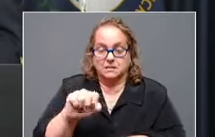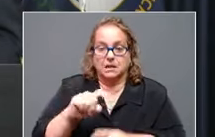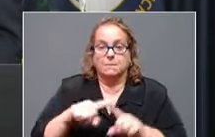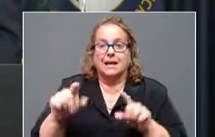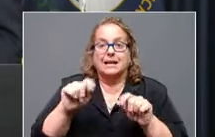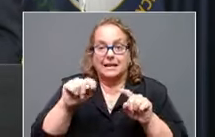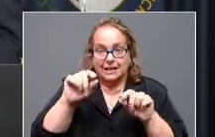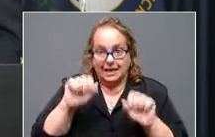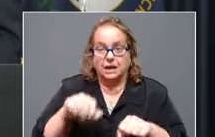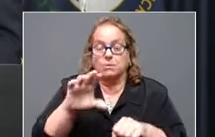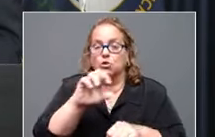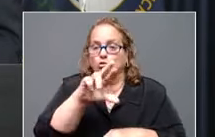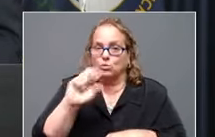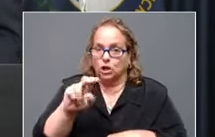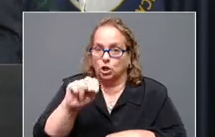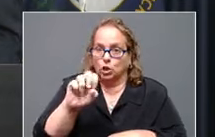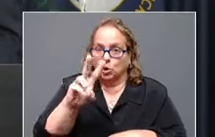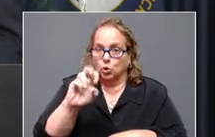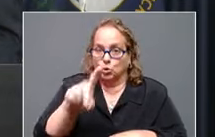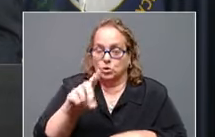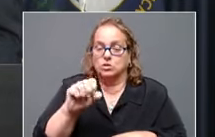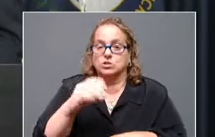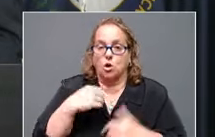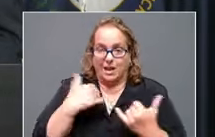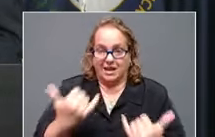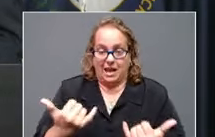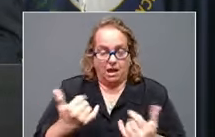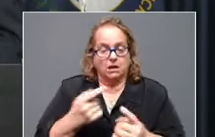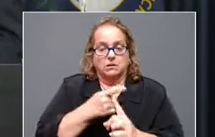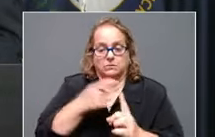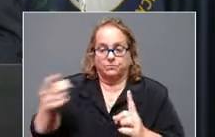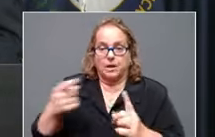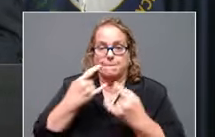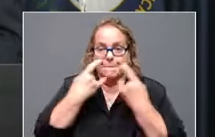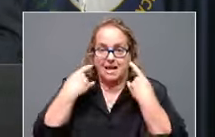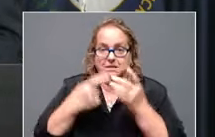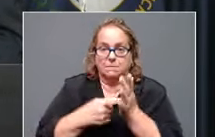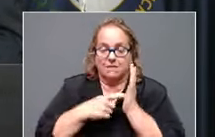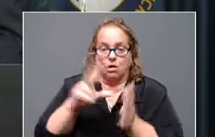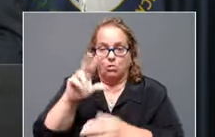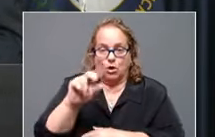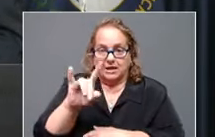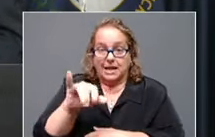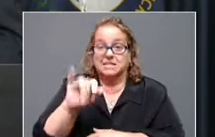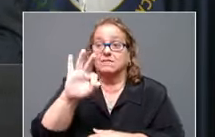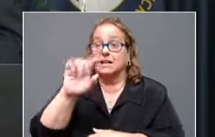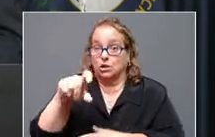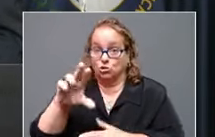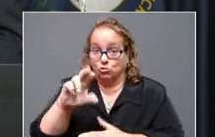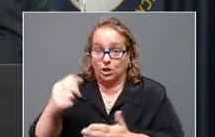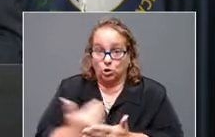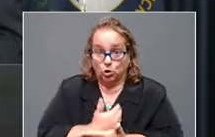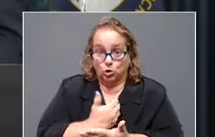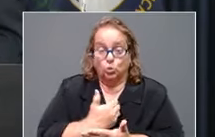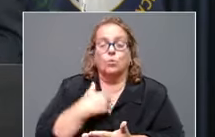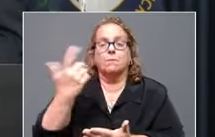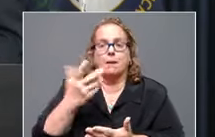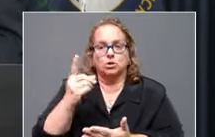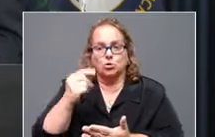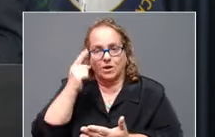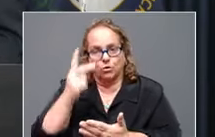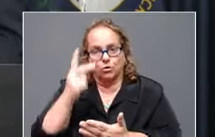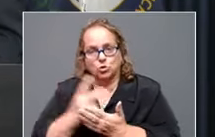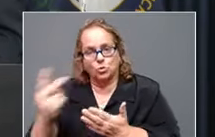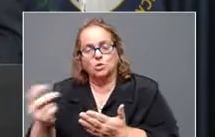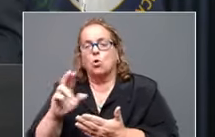increase, what the surge looks like, we got to be fluid and flexible with that. We're going to continue to